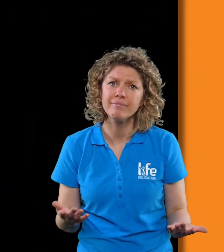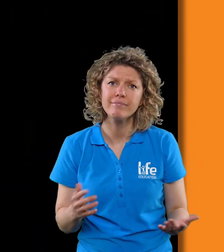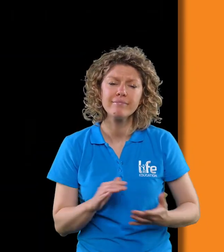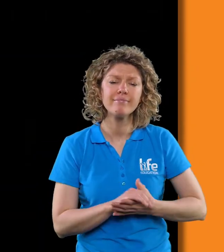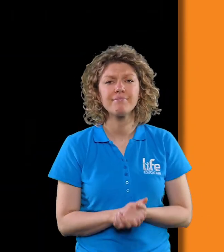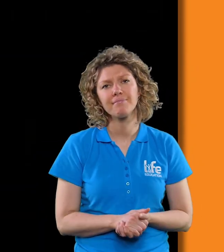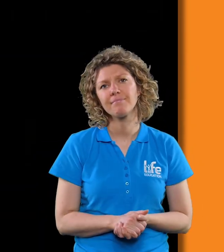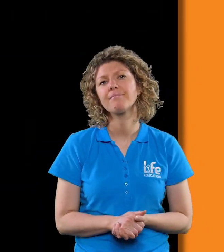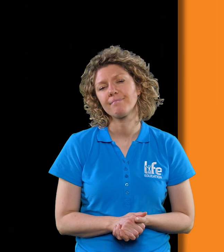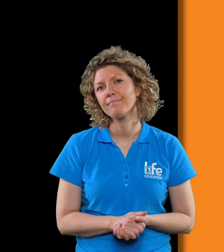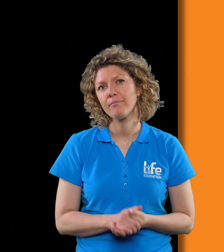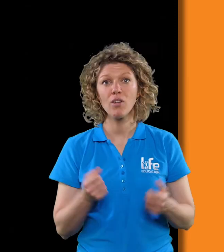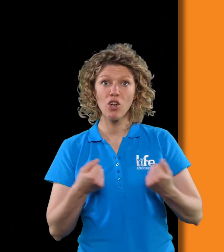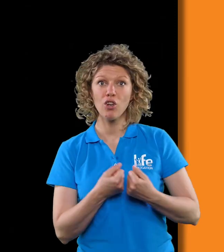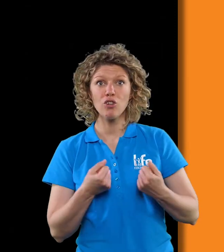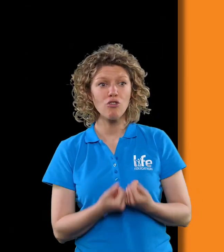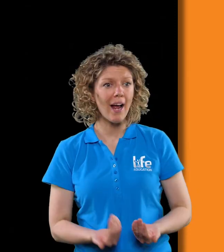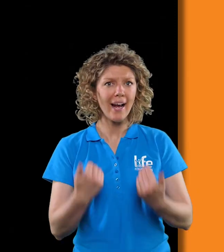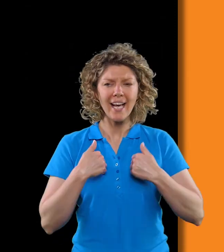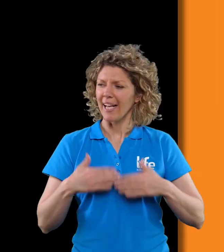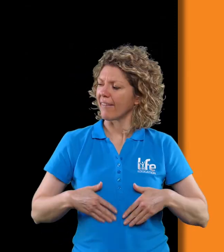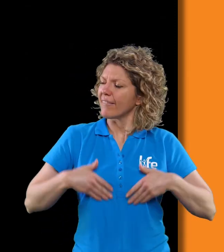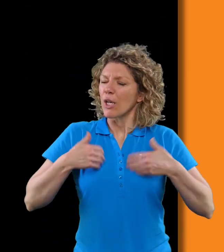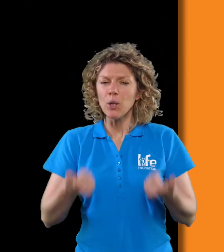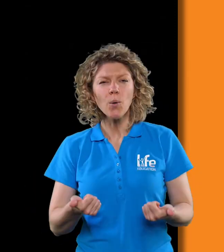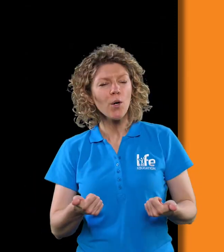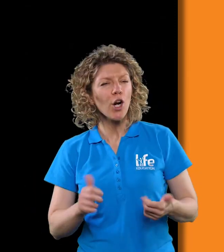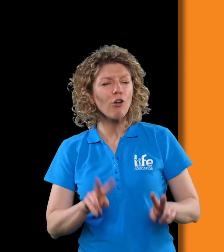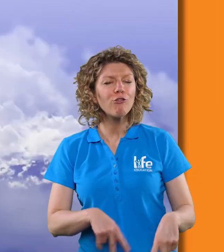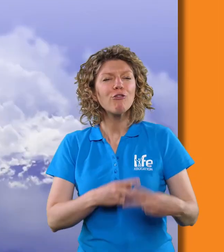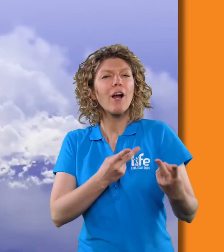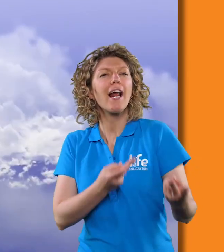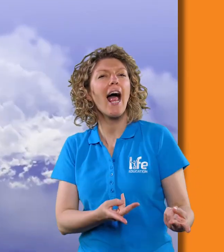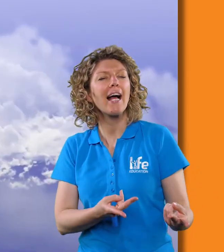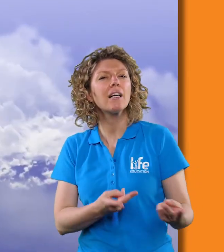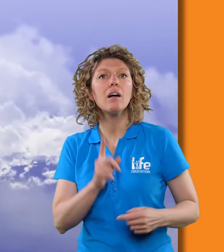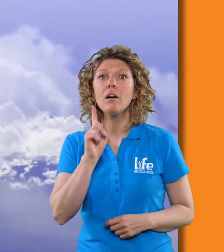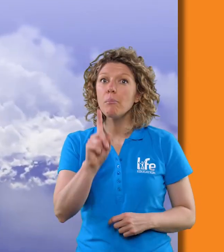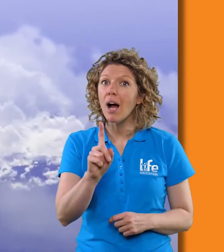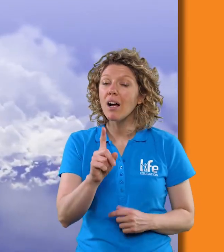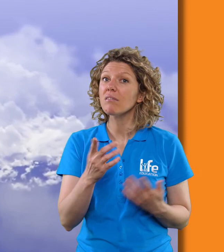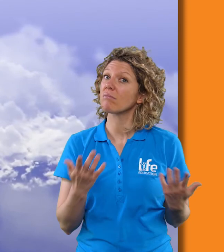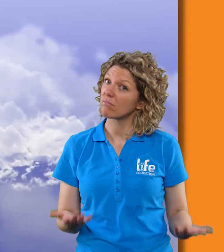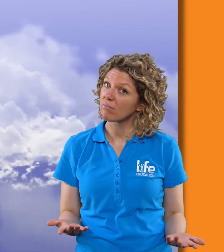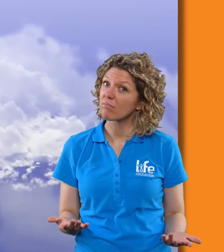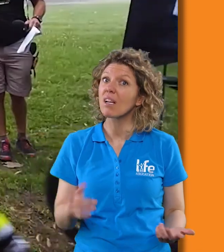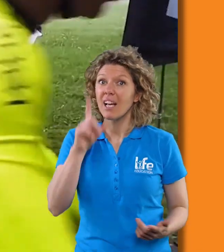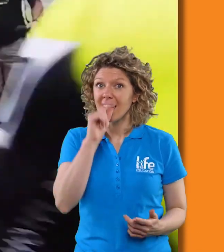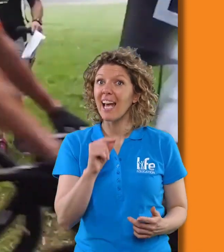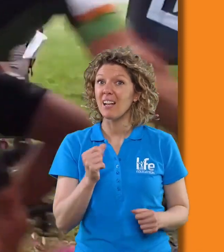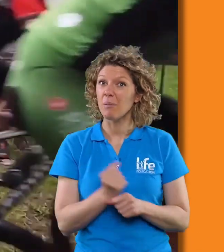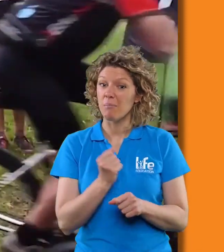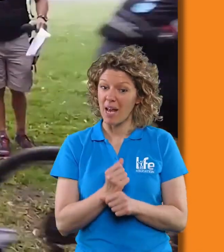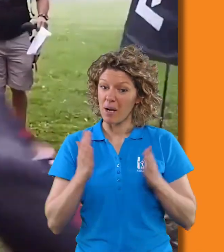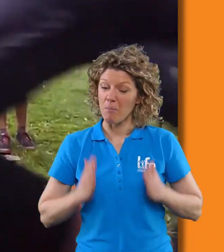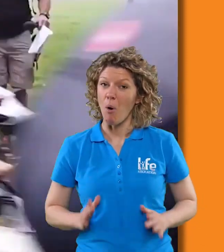Depressants may produce a temporary feeling of relaxation and well-being, but as we've seen, they can also harm the body.